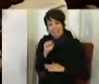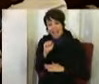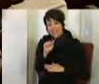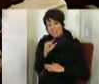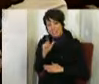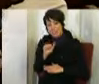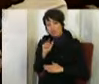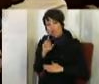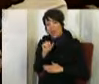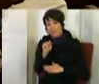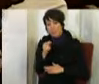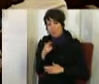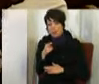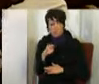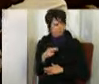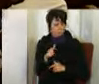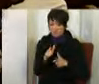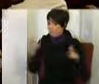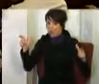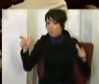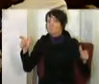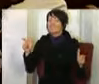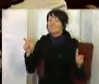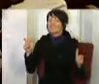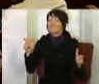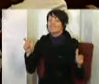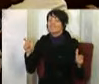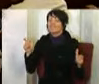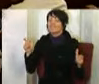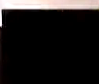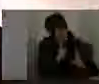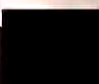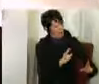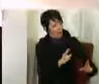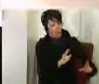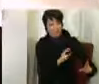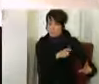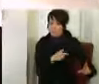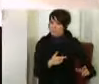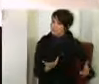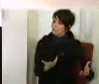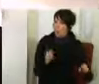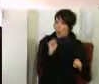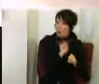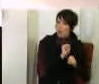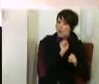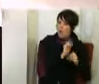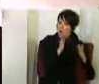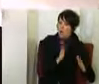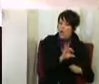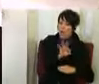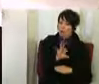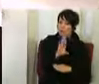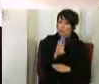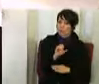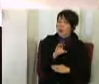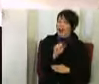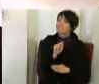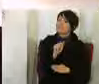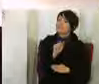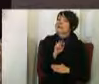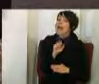so certainly all the people in the village, if we just accept that Joseph was a craftsman, we could say as a carpenter, whatever it